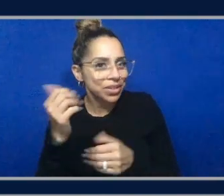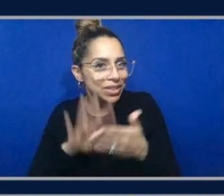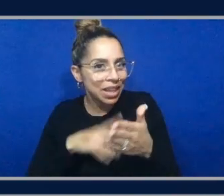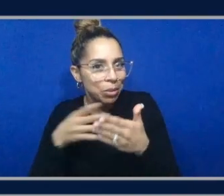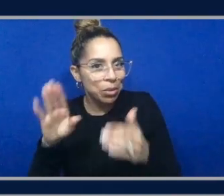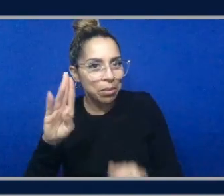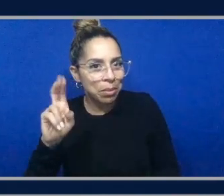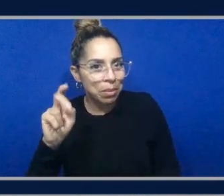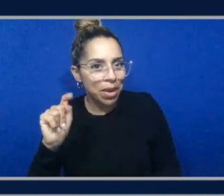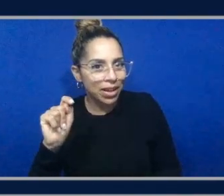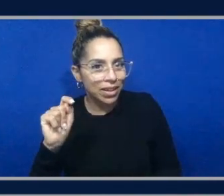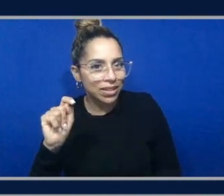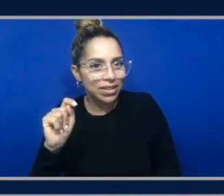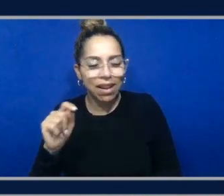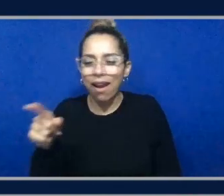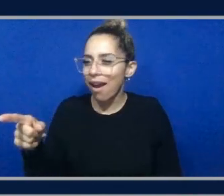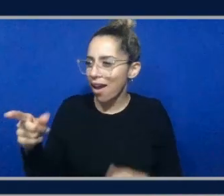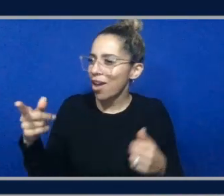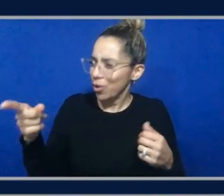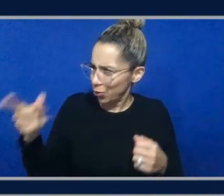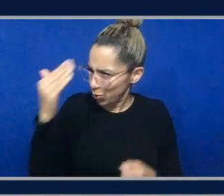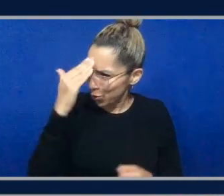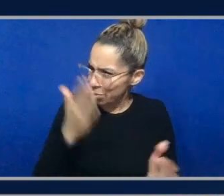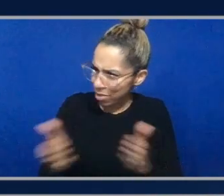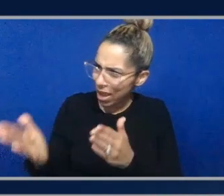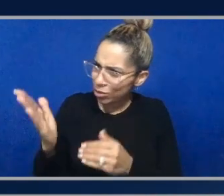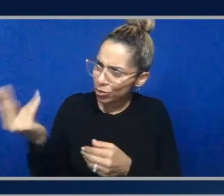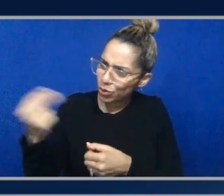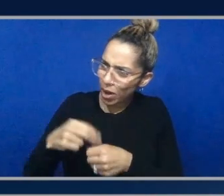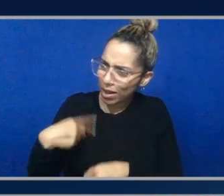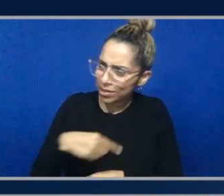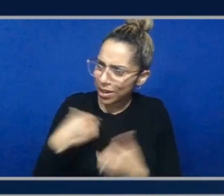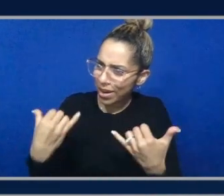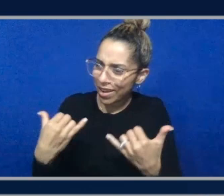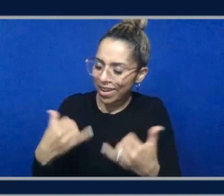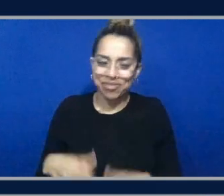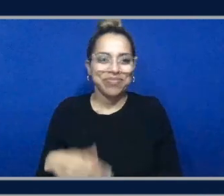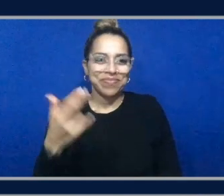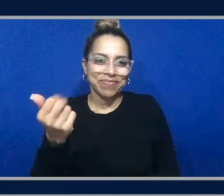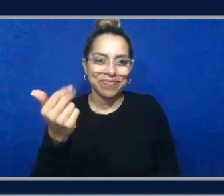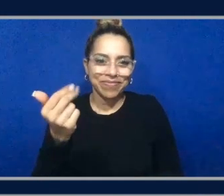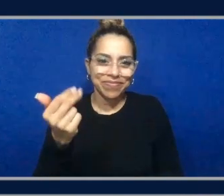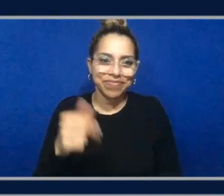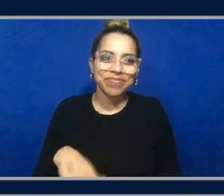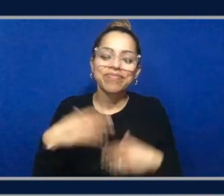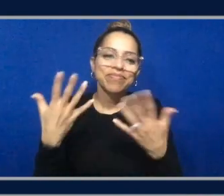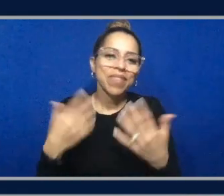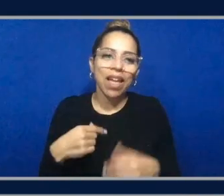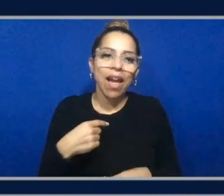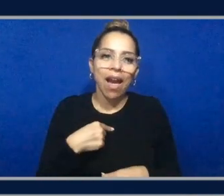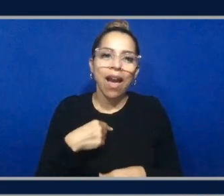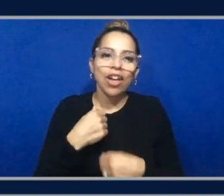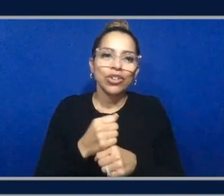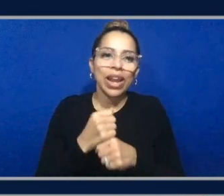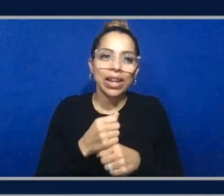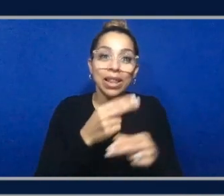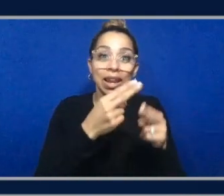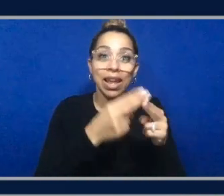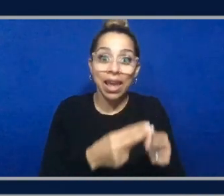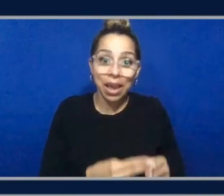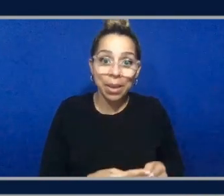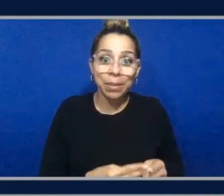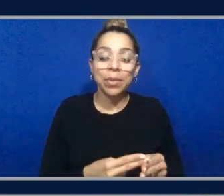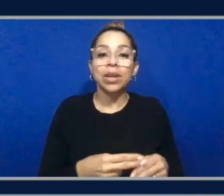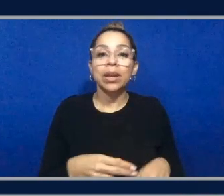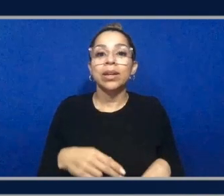Wow. Almost like you knew you were coming here. Yeah. But yeah. I've created multiple namespace, multiple